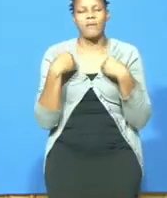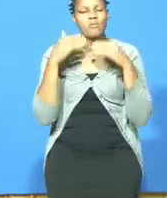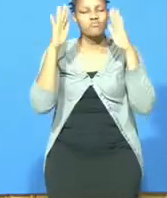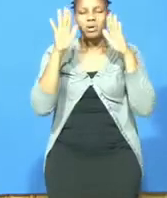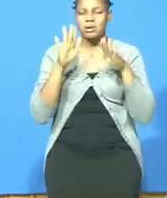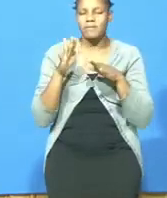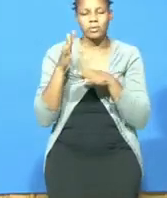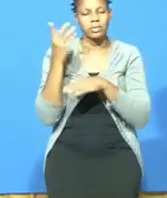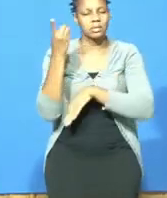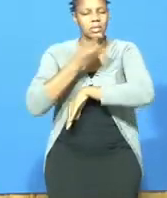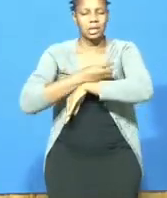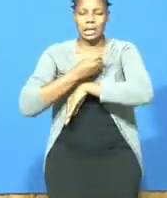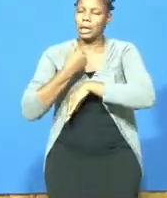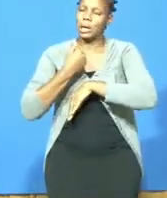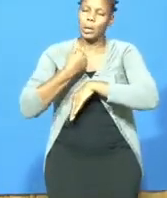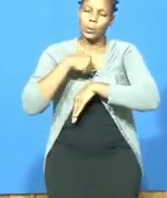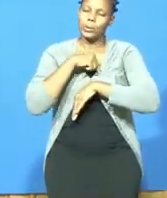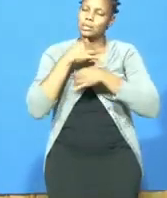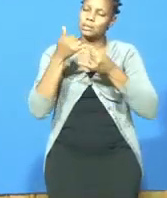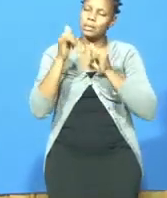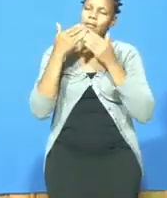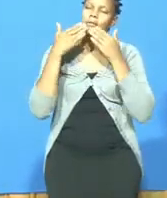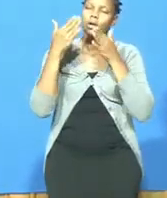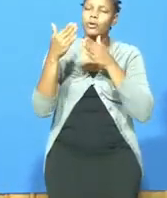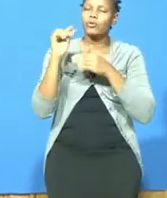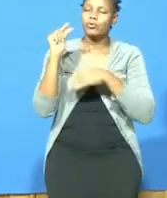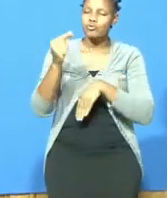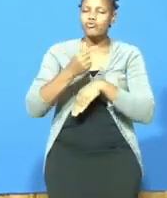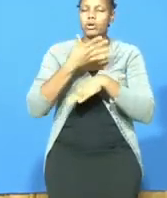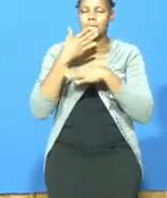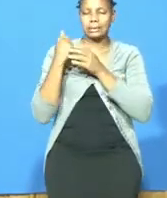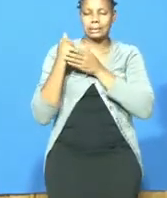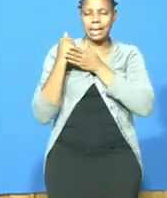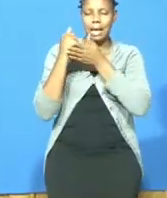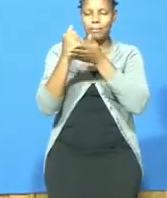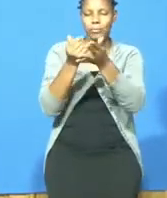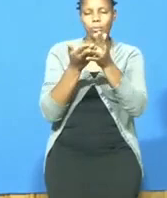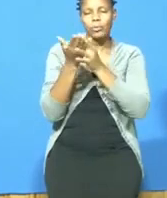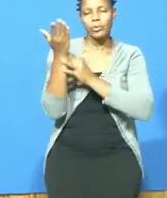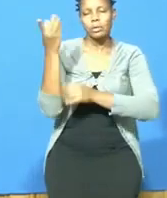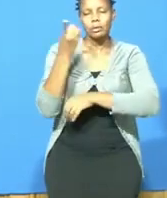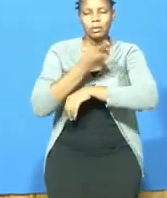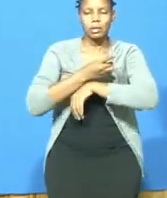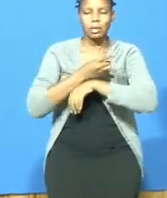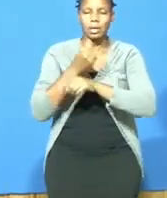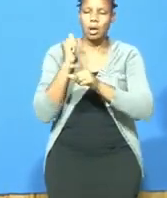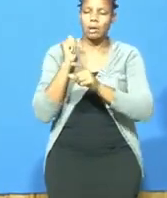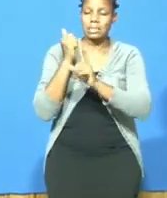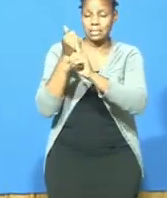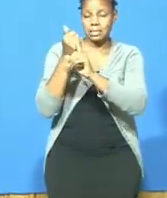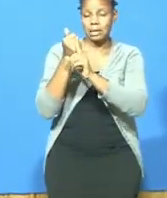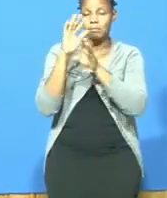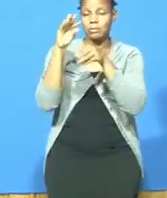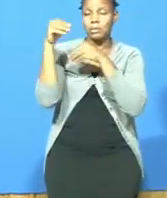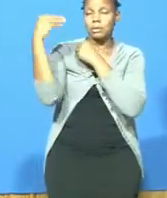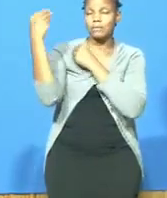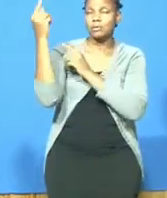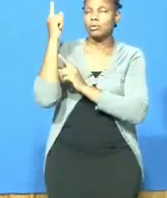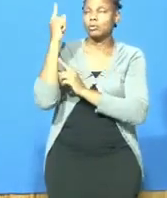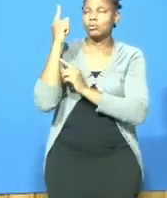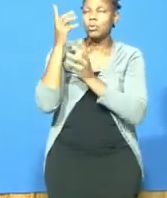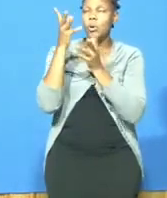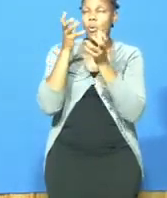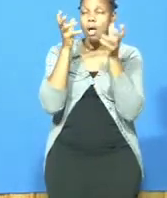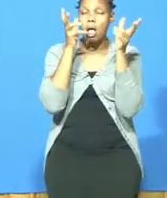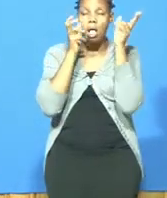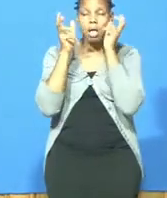thank you for the grace to have gone through. We commit ourselves again to you. We want to hear from